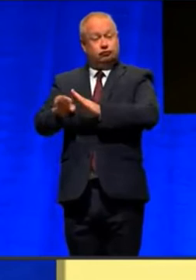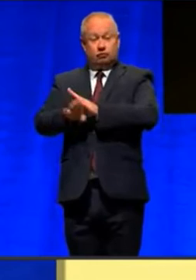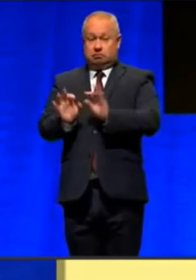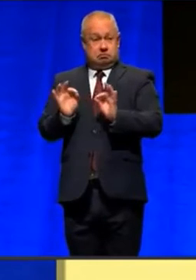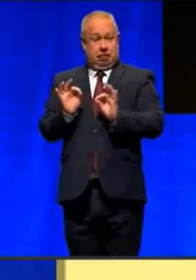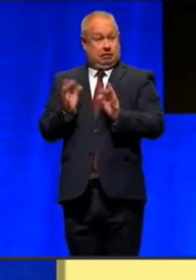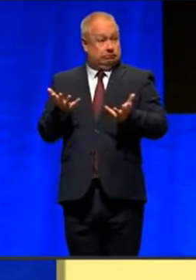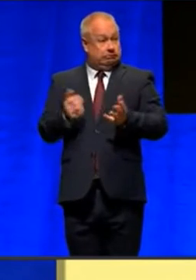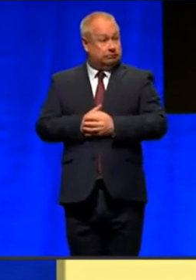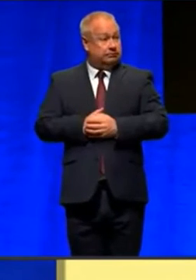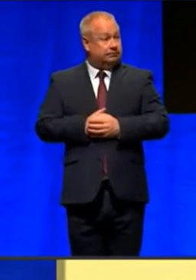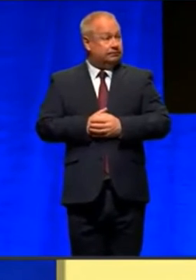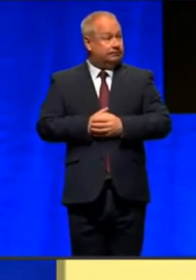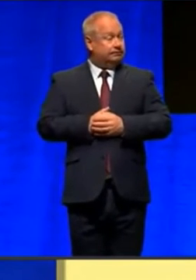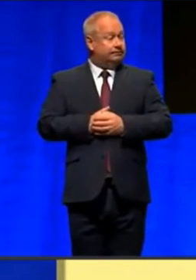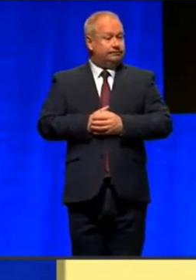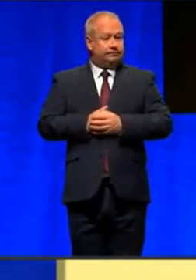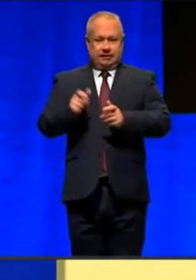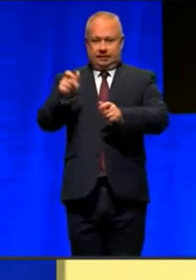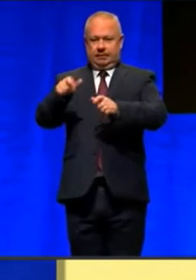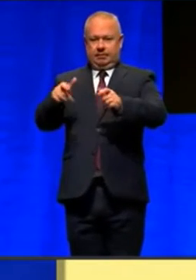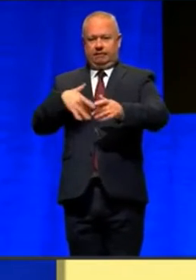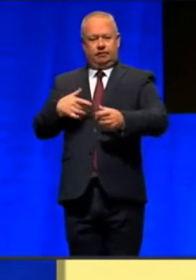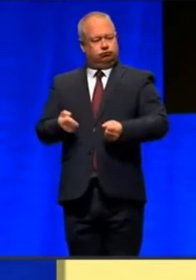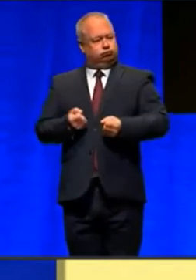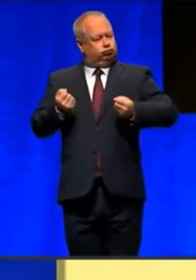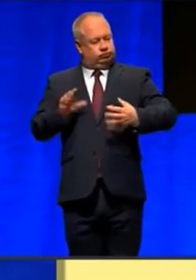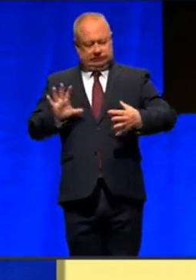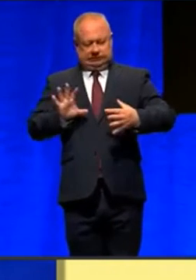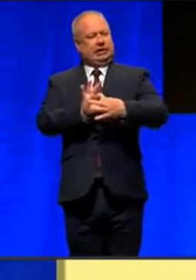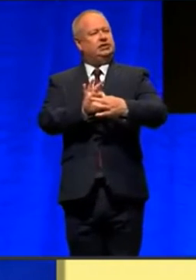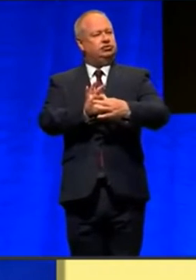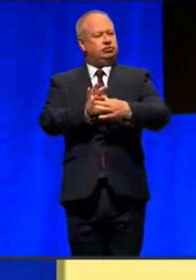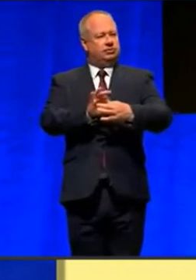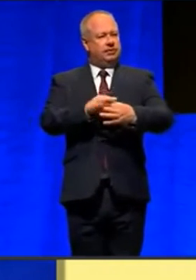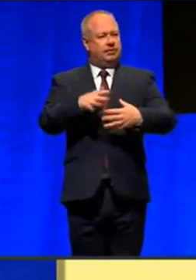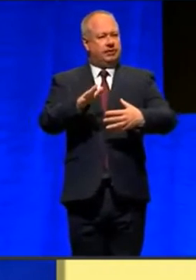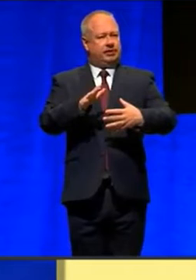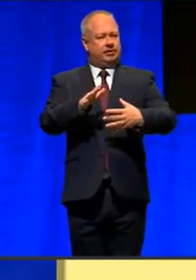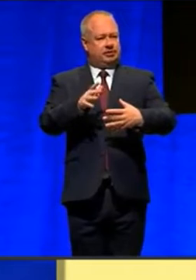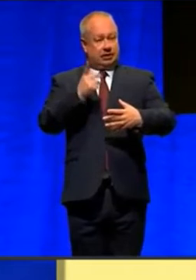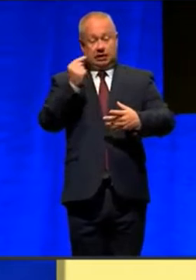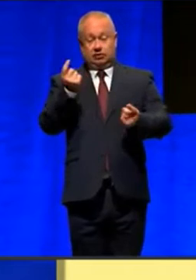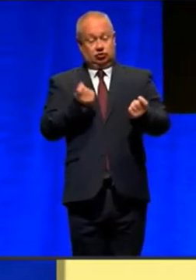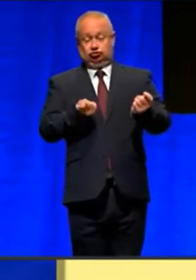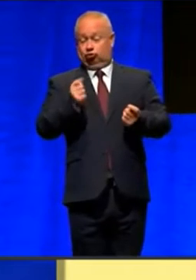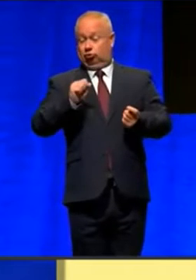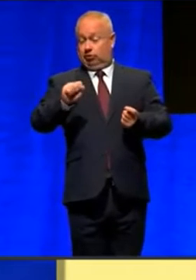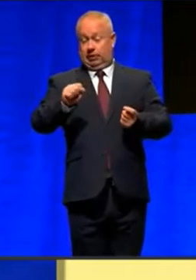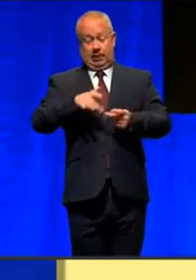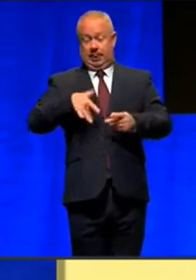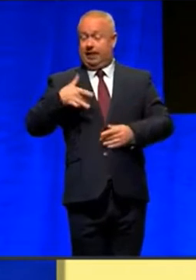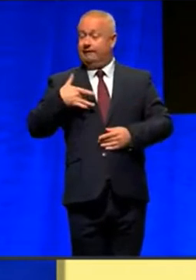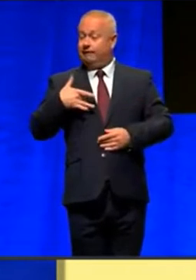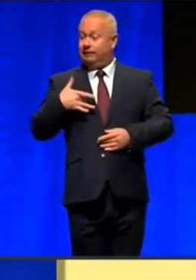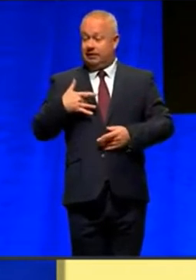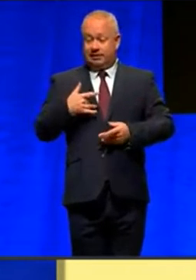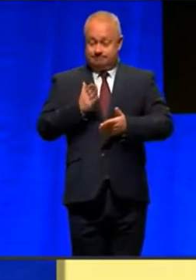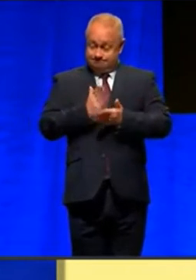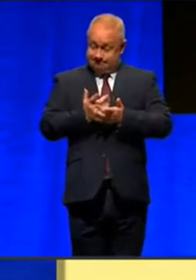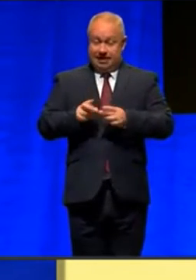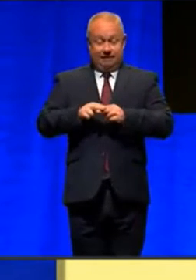altogether. The participants were empowered to engage with their situation and felt like they had control over the outcome, even with dealing with complex,